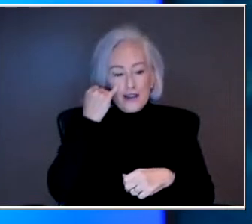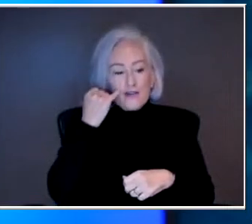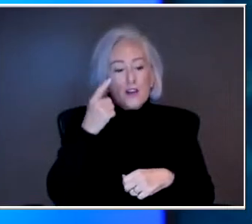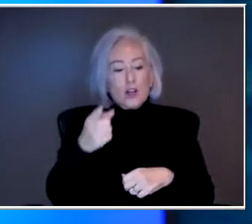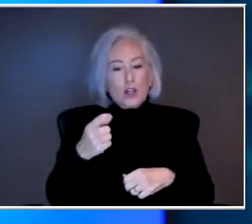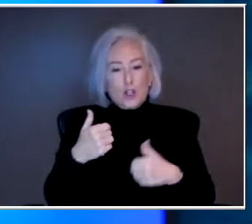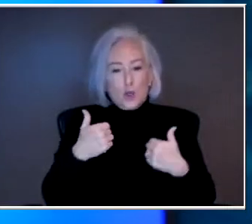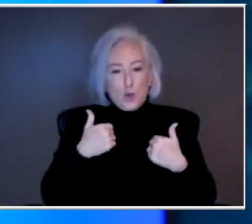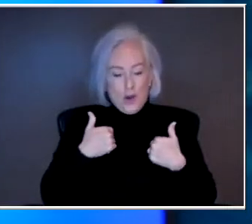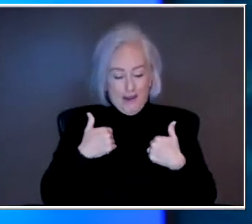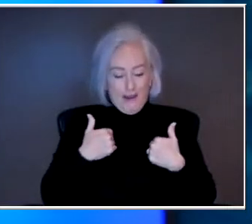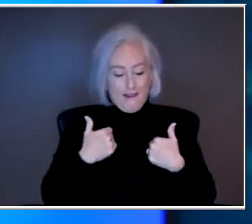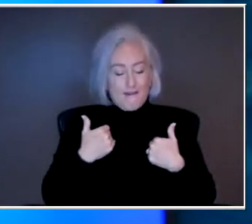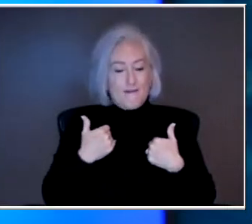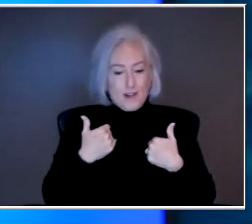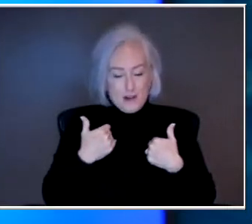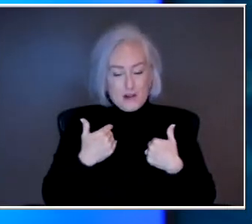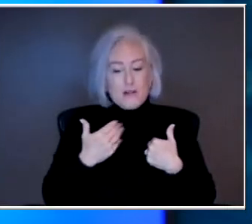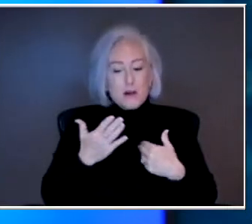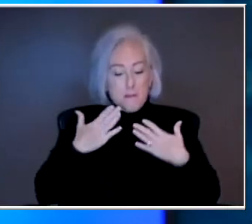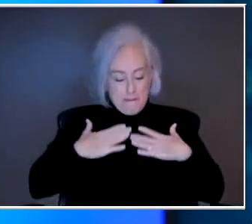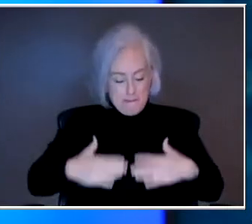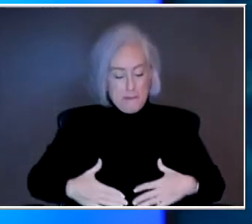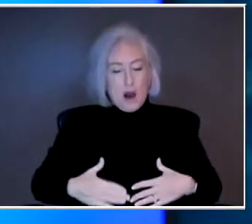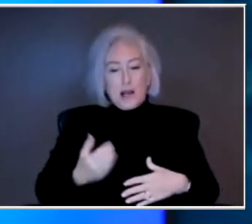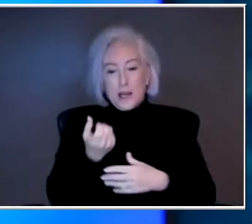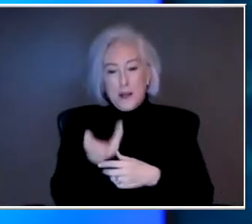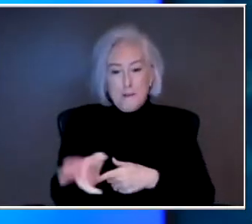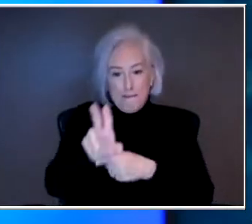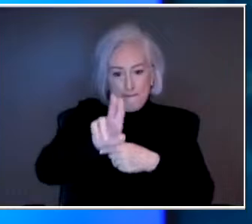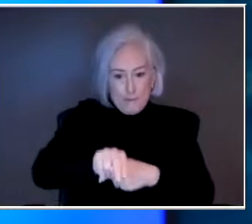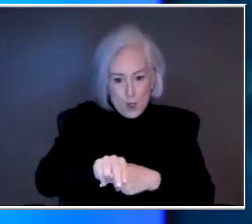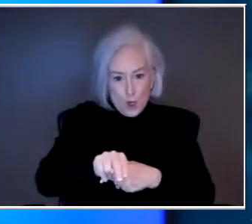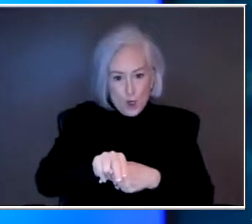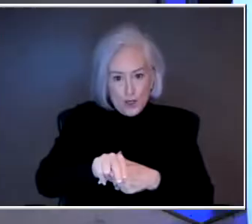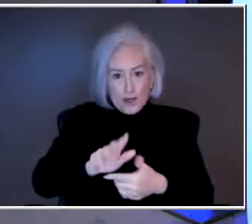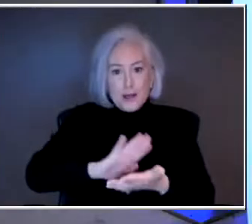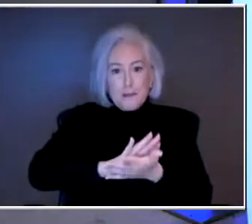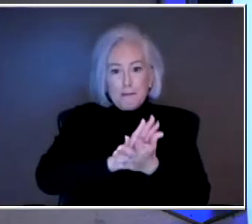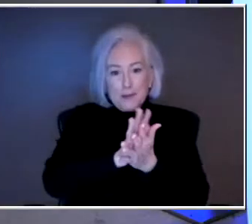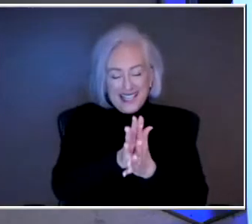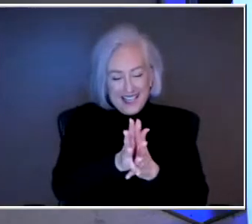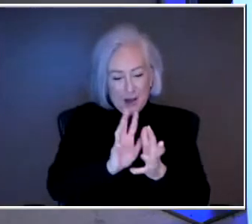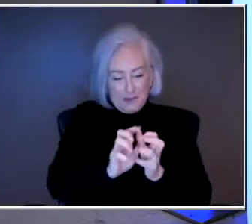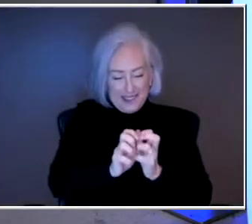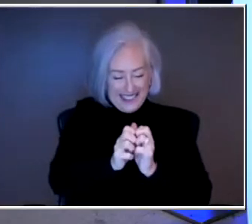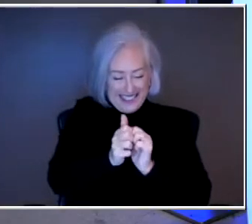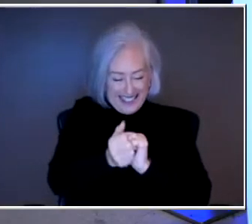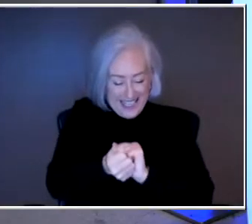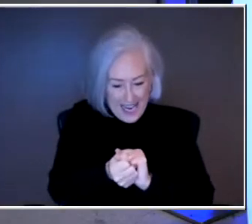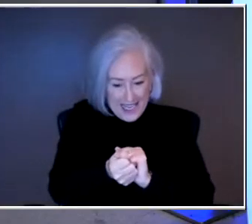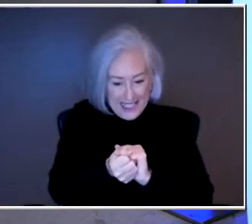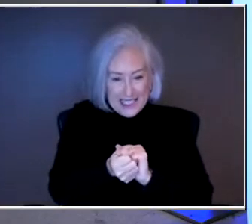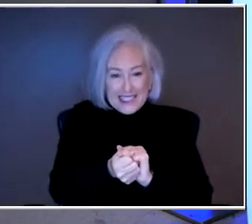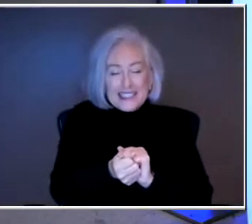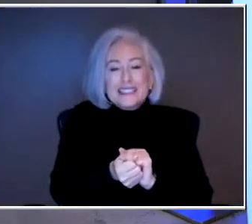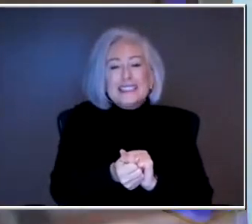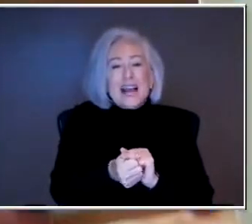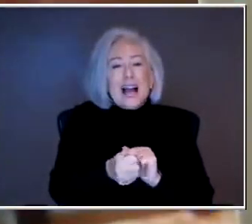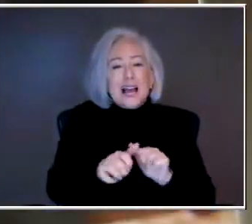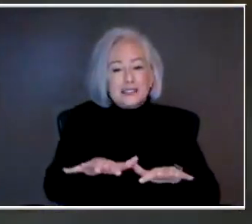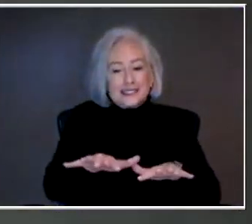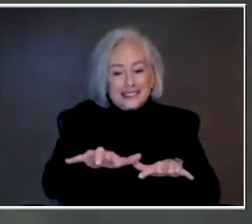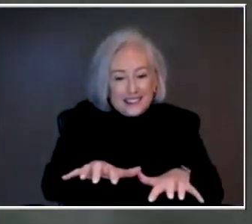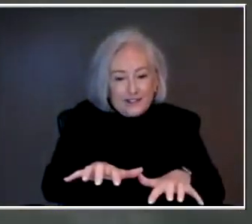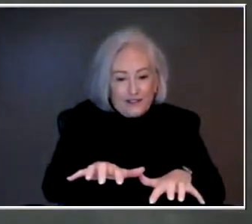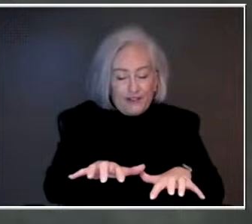going to hurt. It's going to be tight and stiff. So it's really a long recovery for these patients. Every home needs a working fire extinguisher. You'll be happy to know